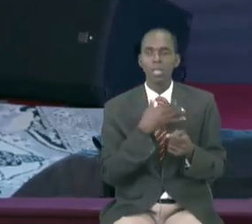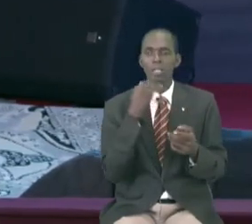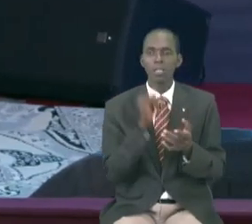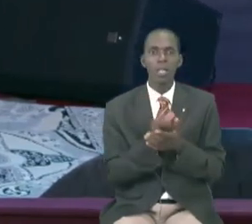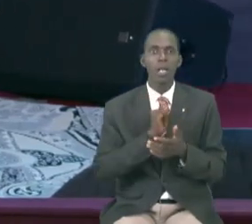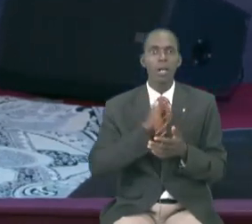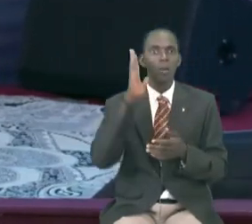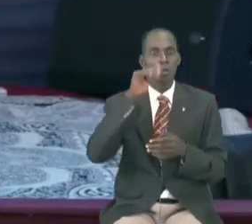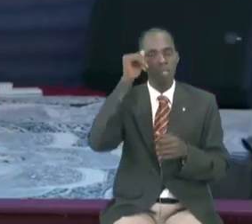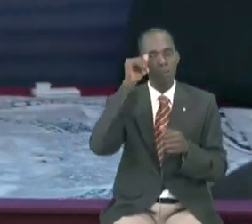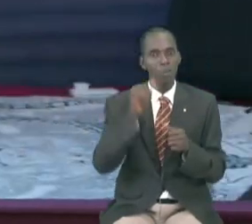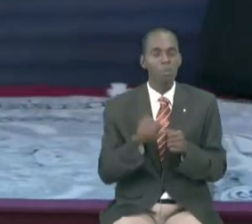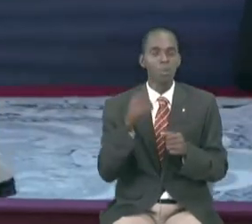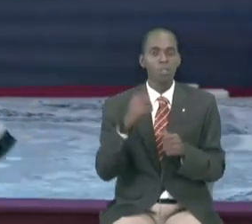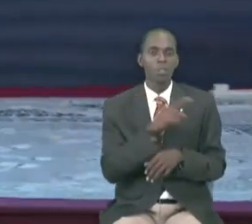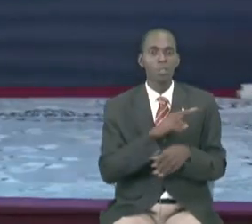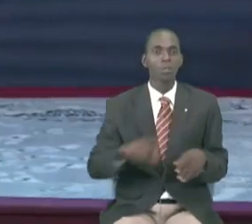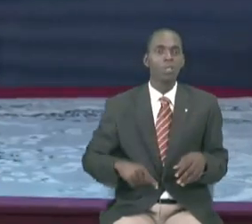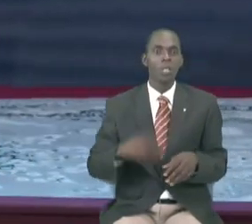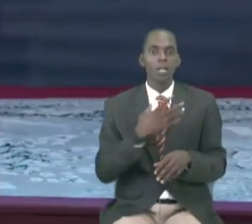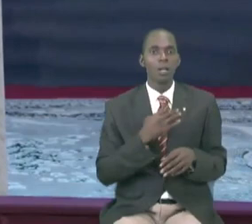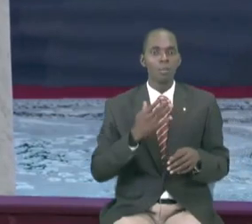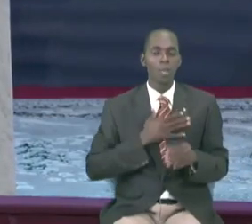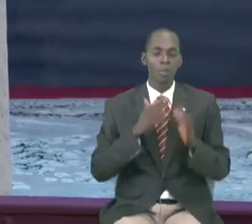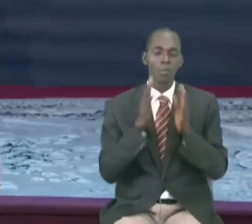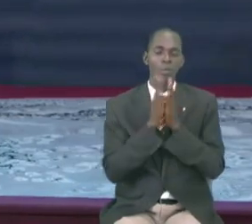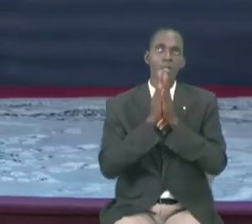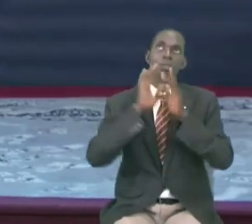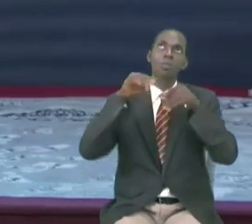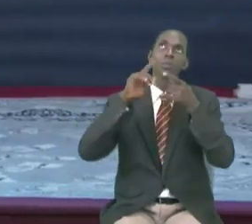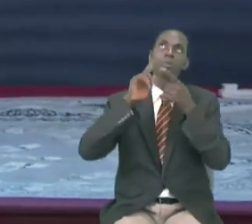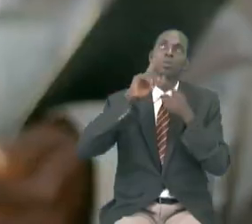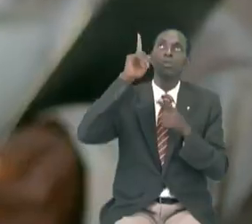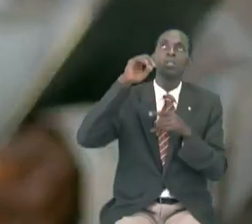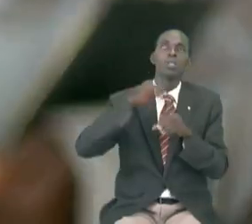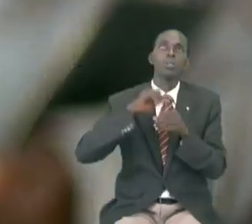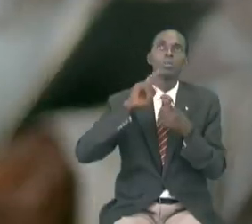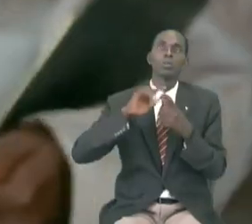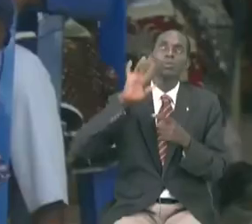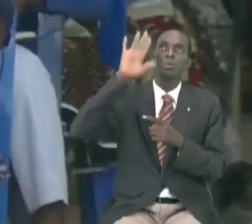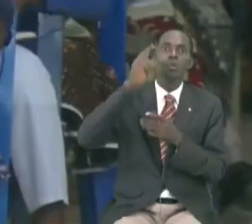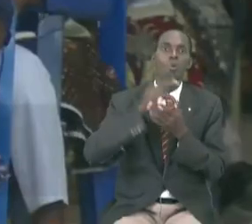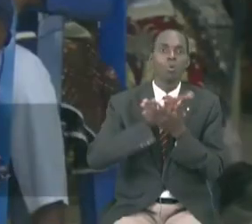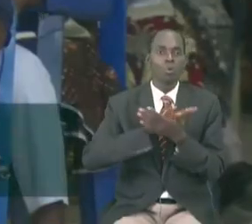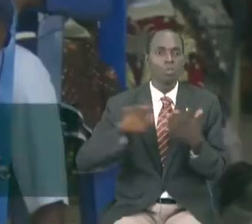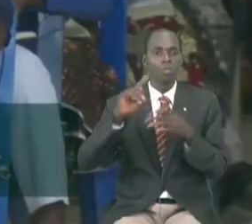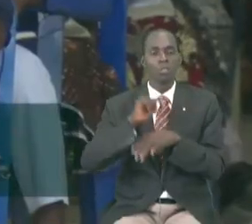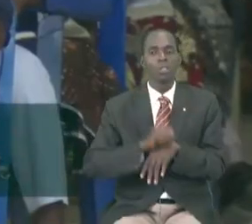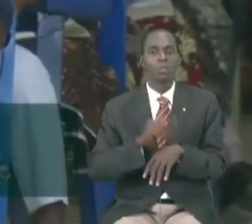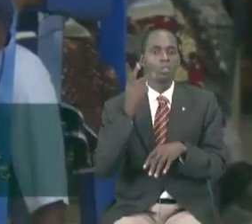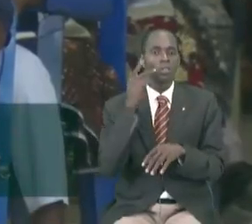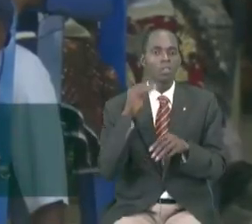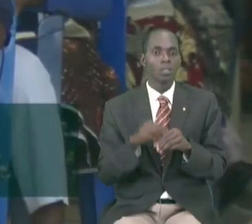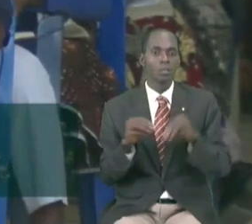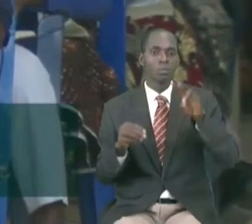temple. Look at Micah chapter 7. We're looking at verse 9. Micah chapter 7. We're looking